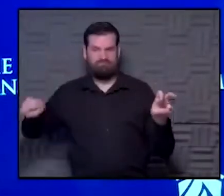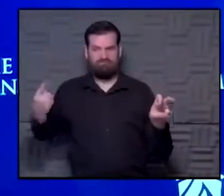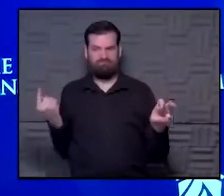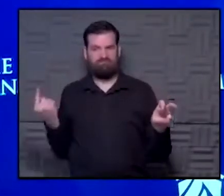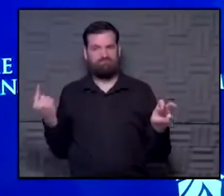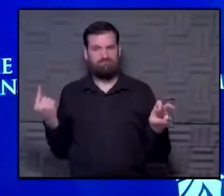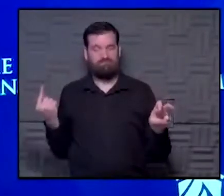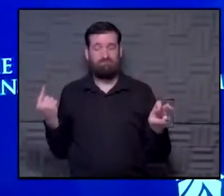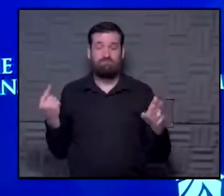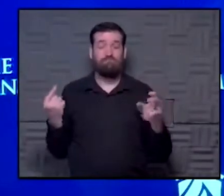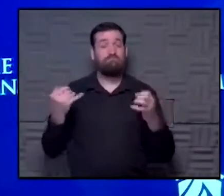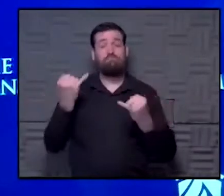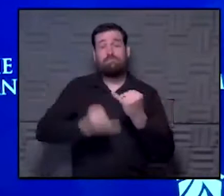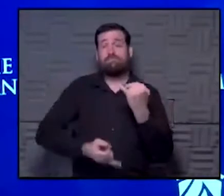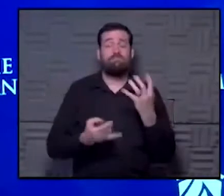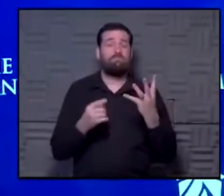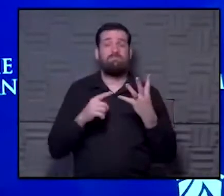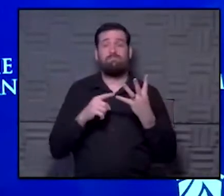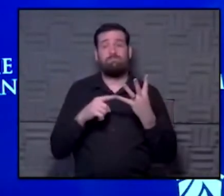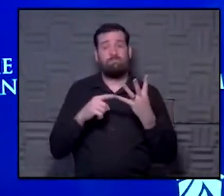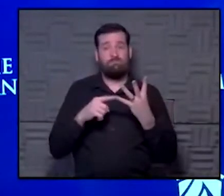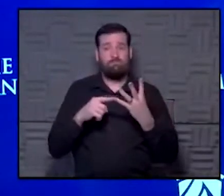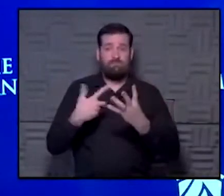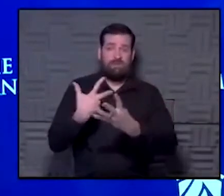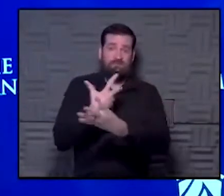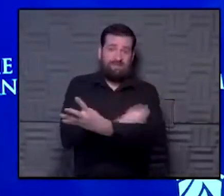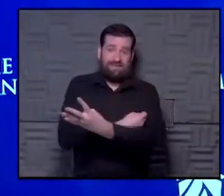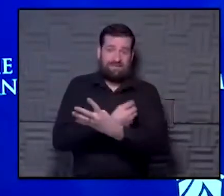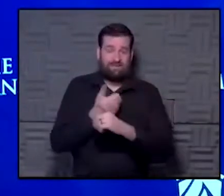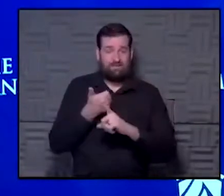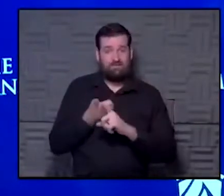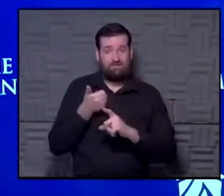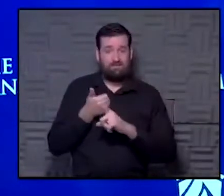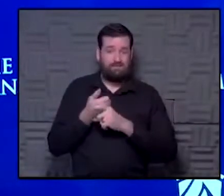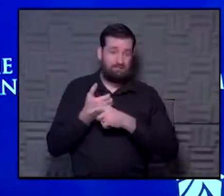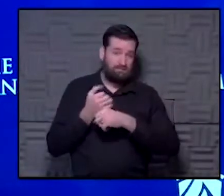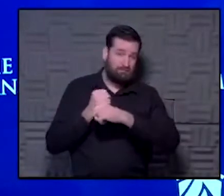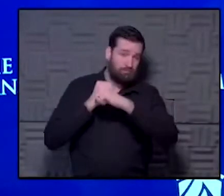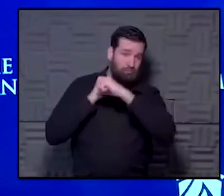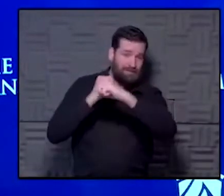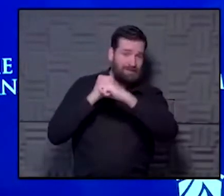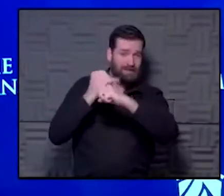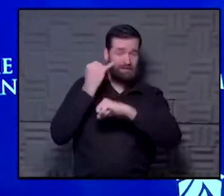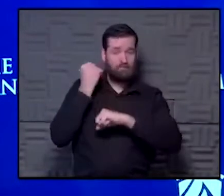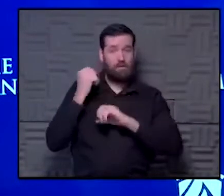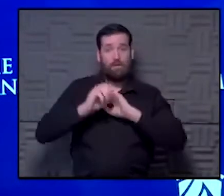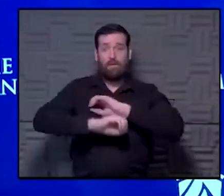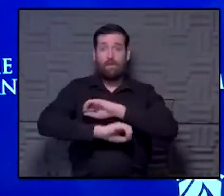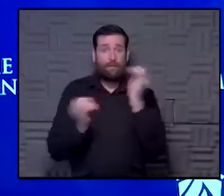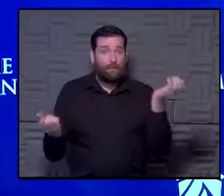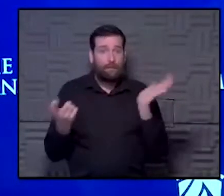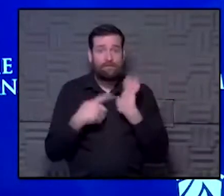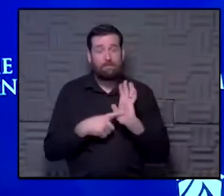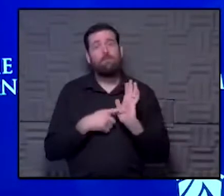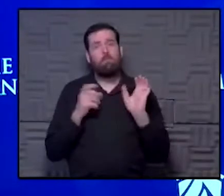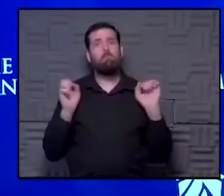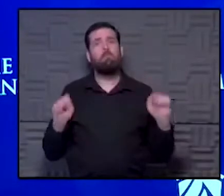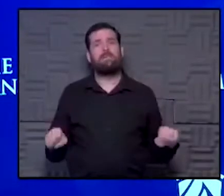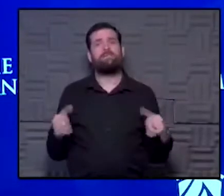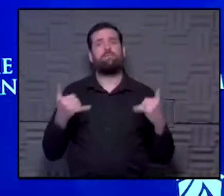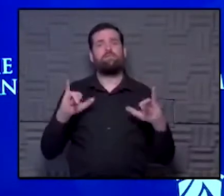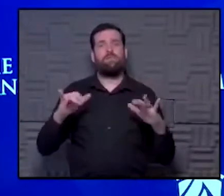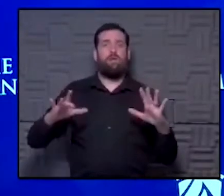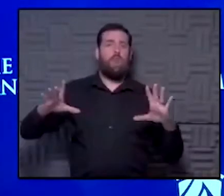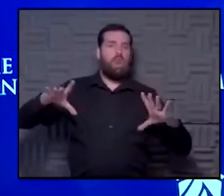Because D, we don't know that the vaccines really protect you from asymptomatic transmission. You can still get the disease.